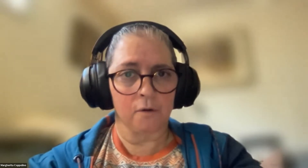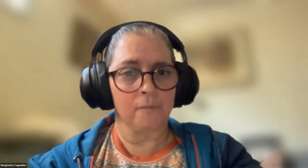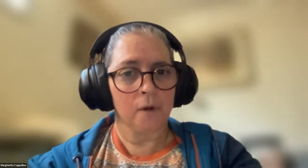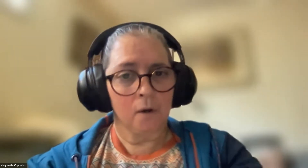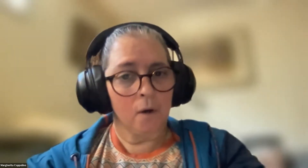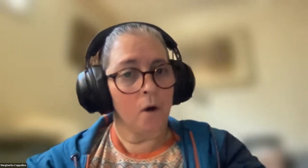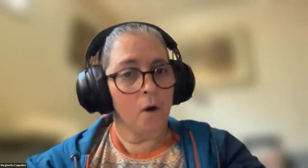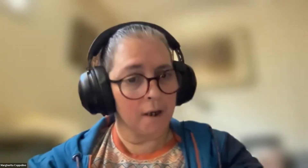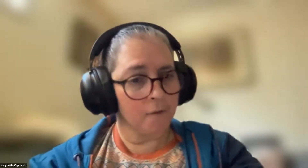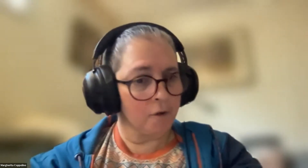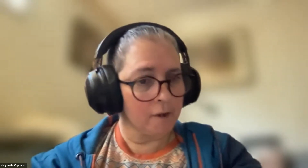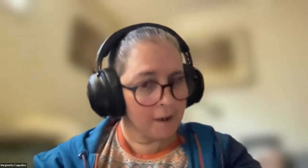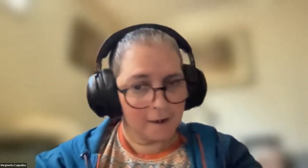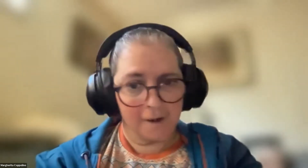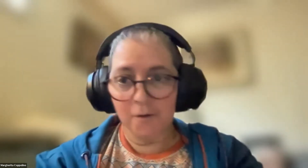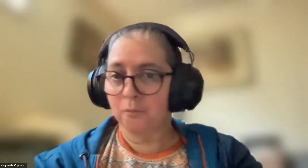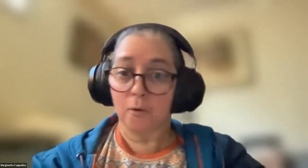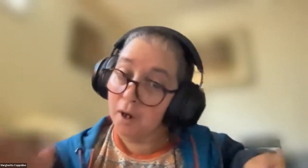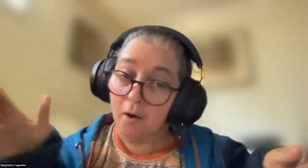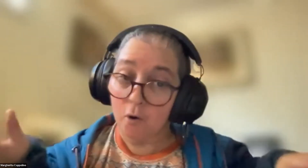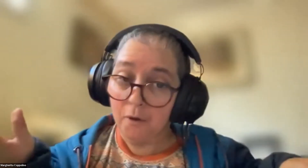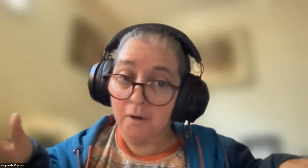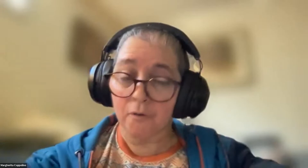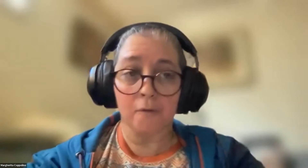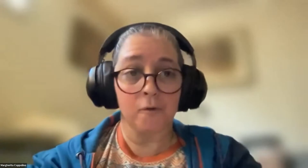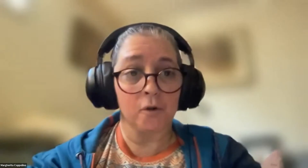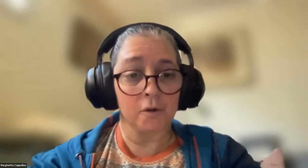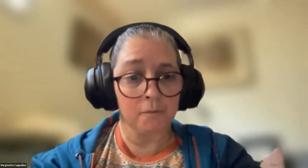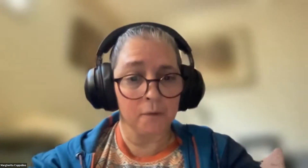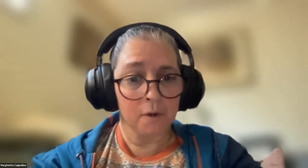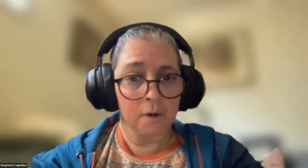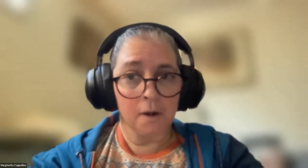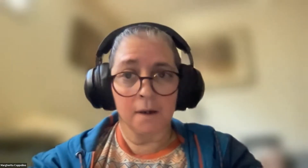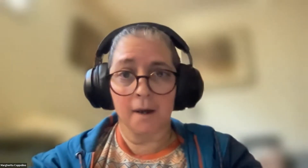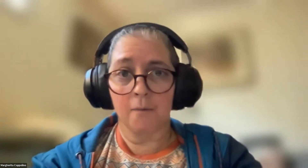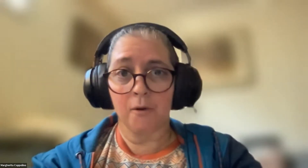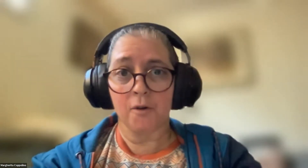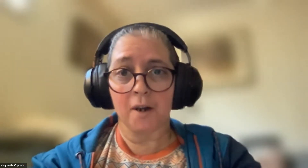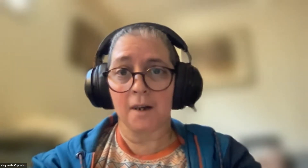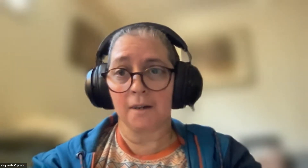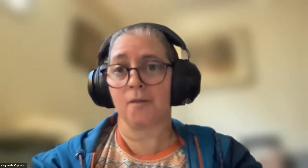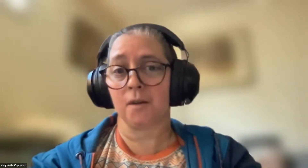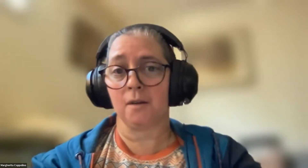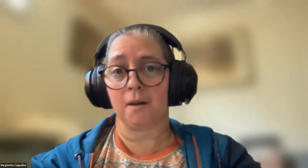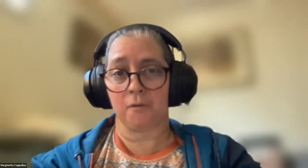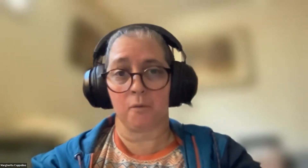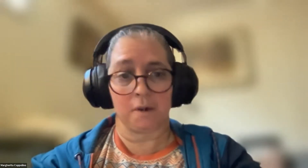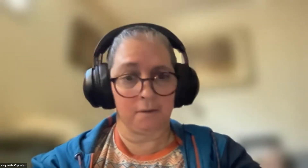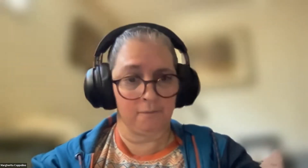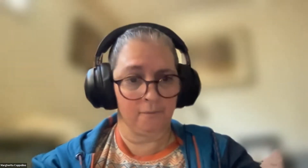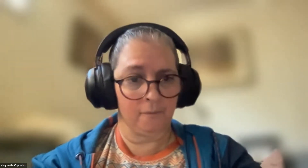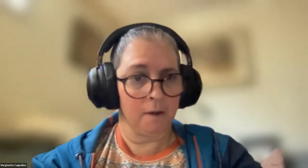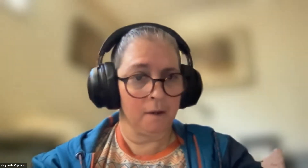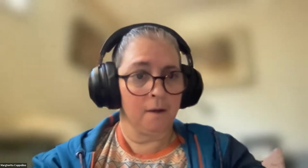Thank you. All right, so in that case, we will now open it to the forum. Now, because I can't see